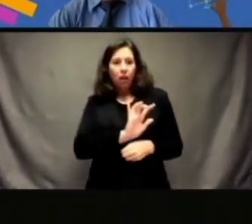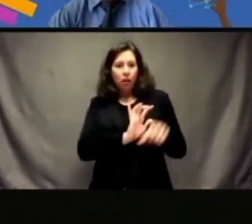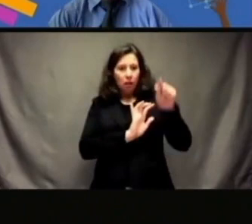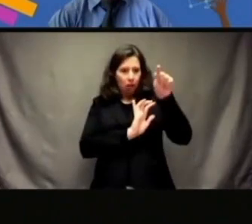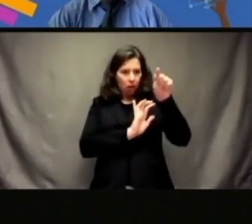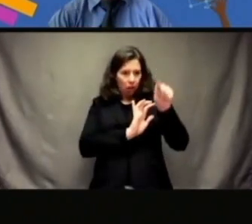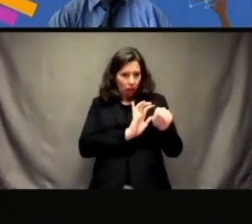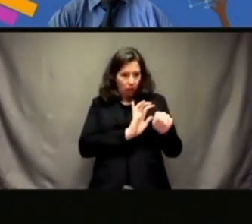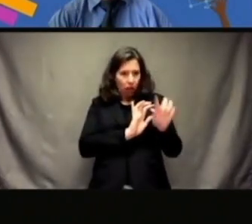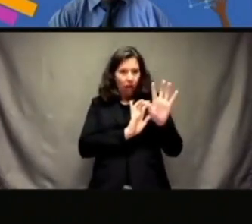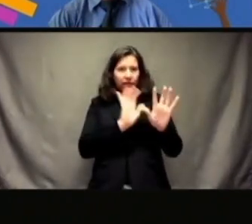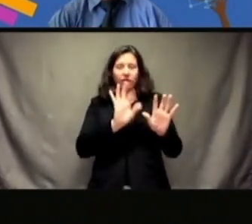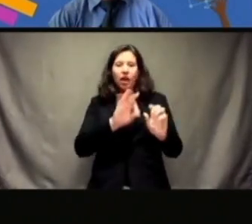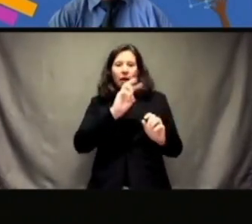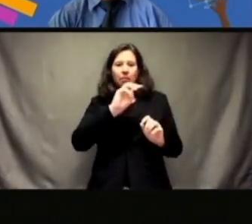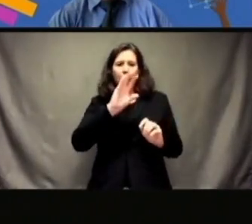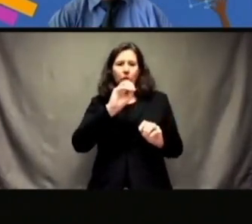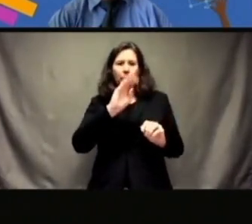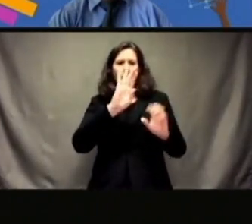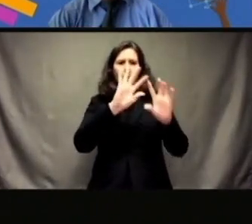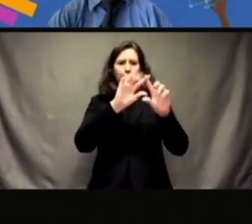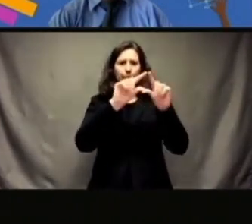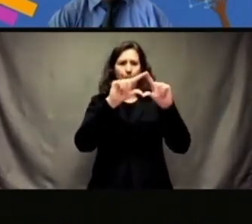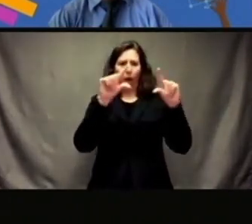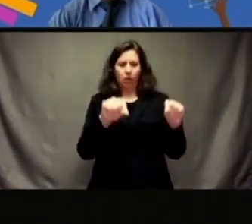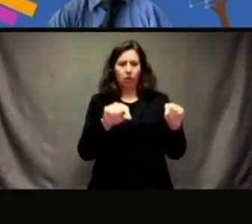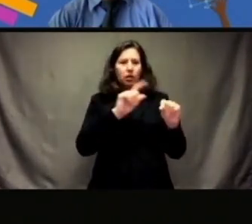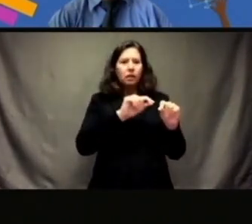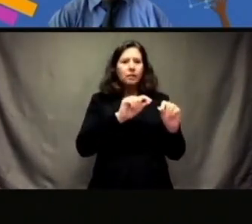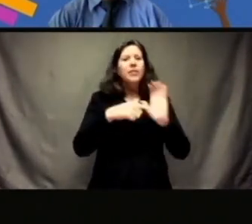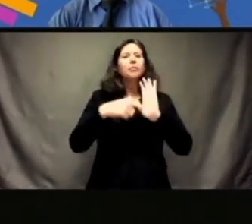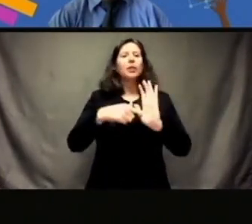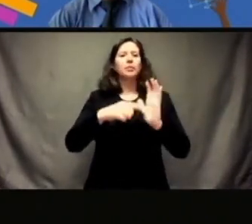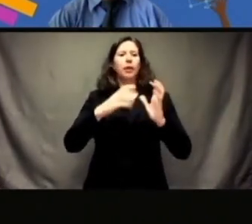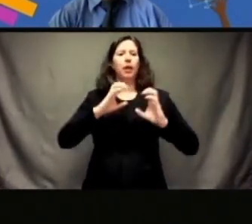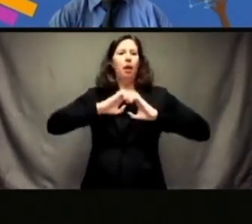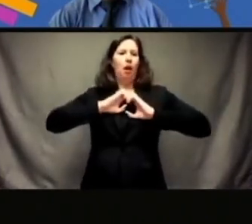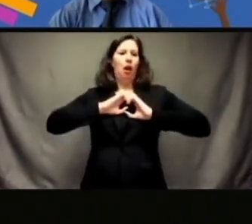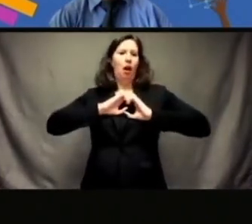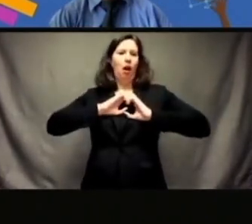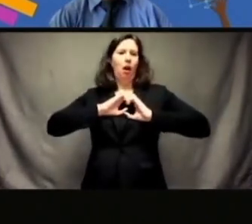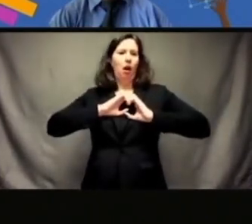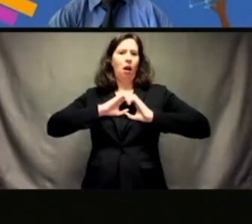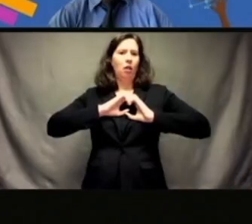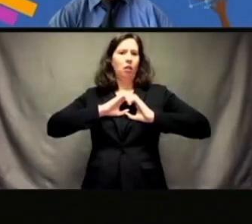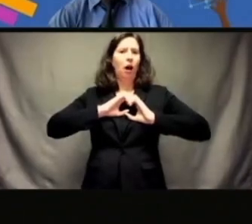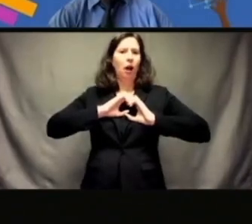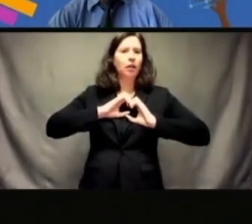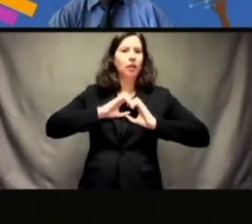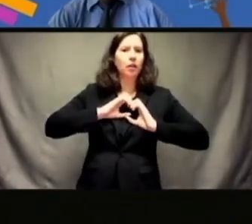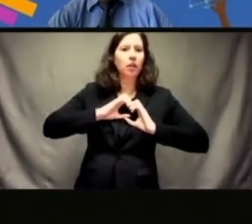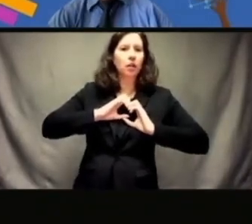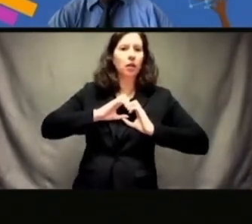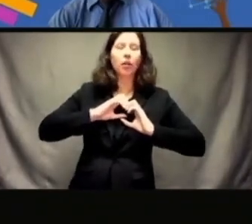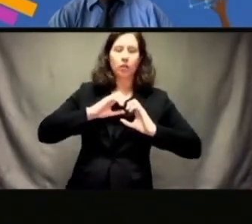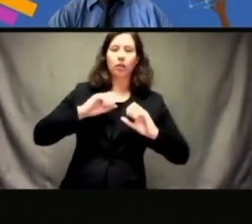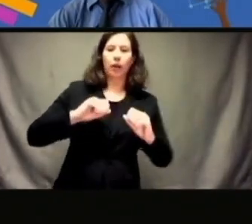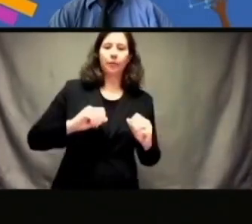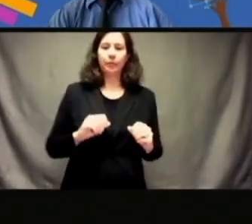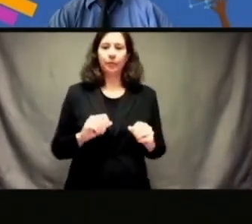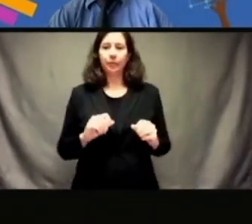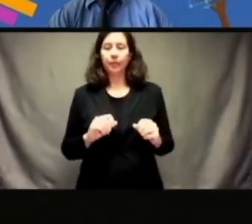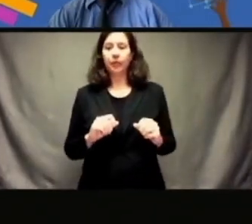microbit blocks and then display the heart. Just leave the heart because it's faster than like that. So